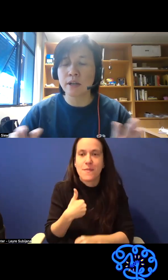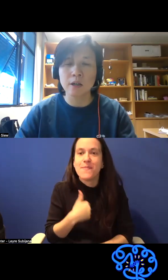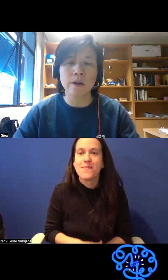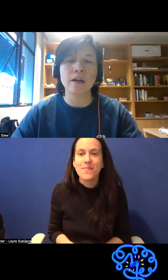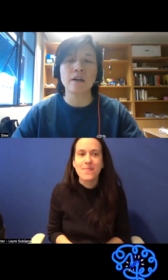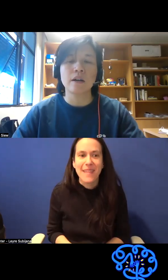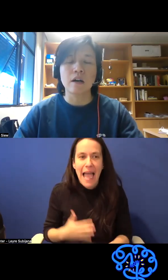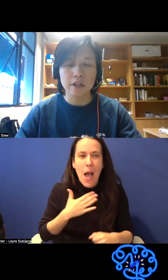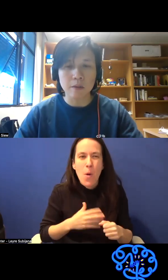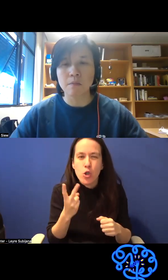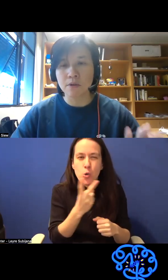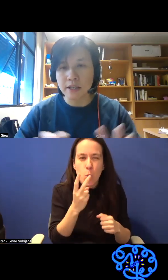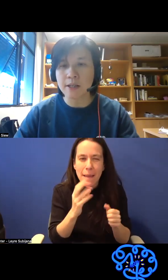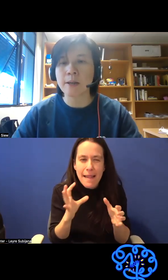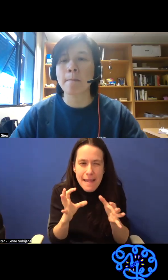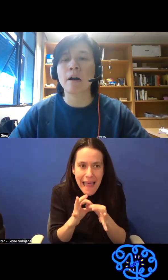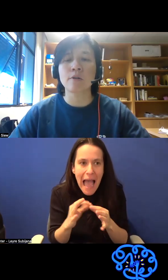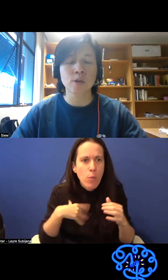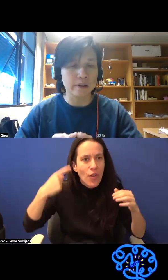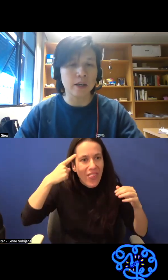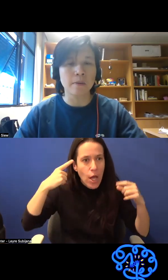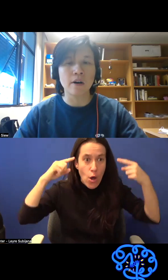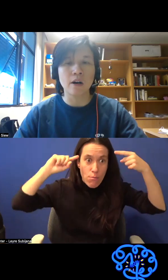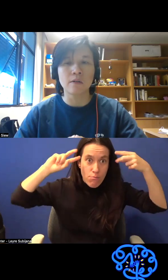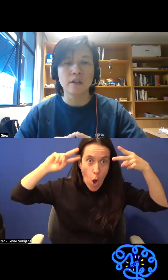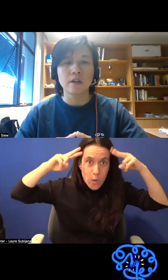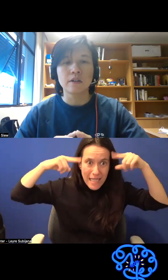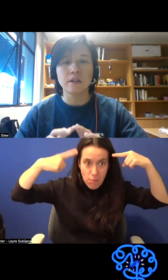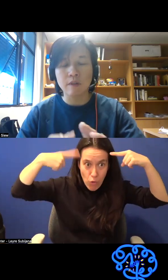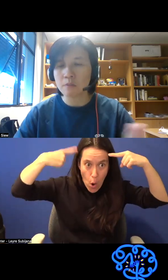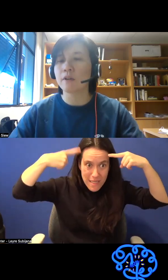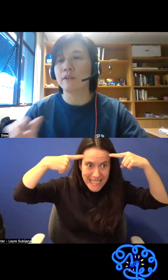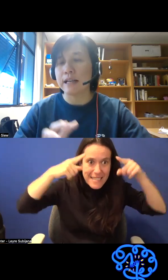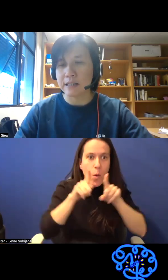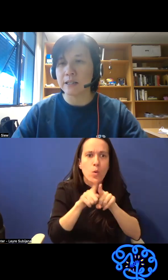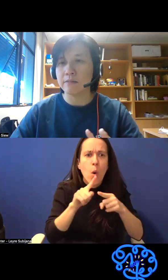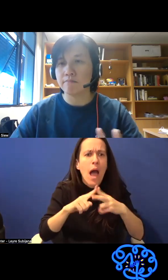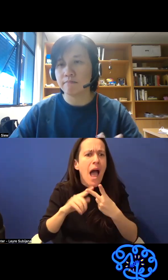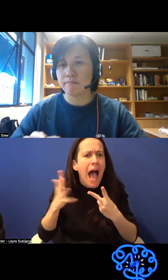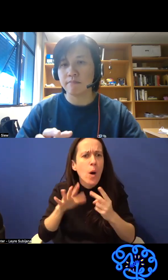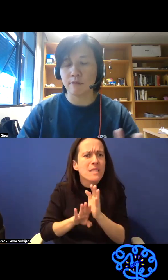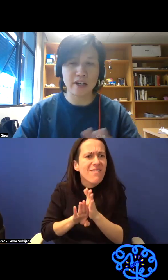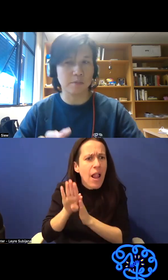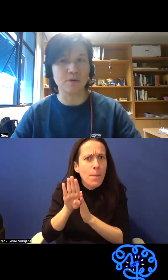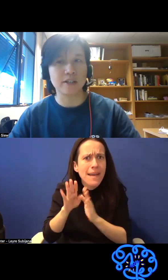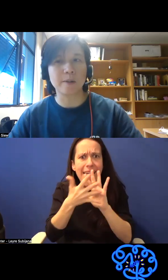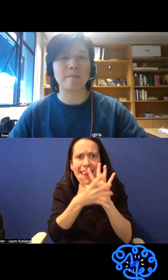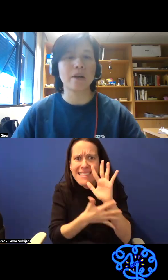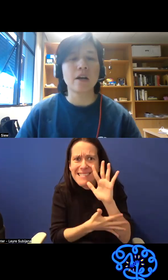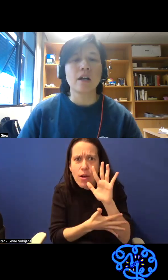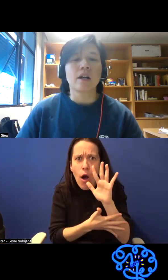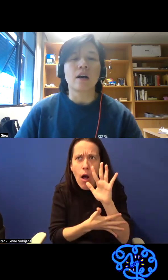closer together, where I want to think about processing, but I also want to think about how the development of the lexicon affects the